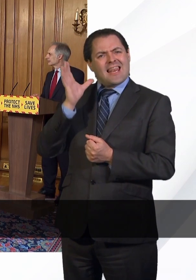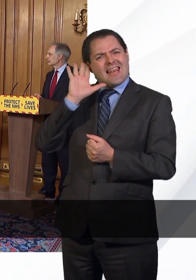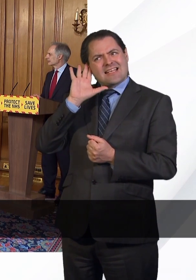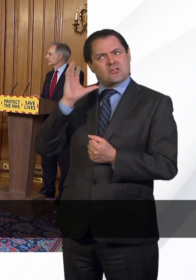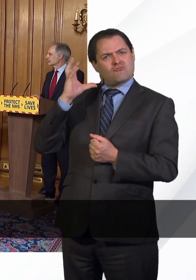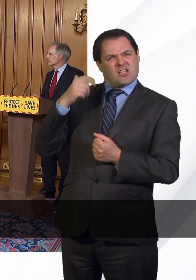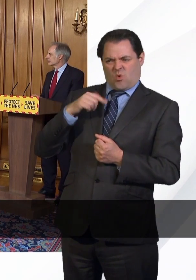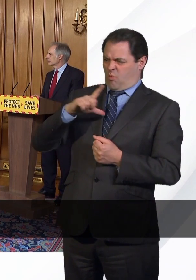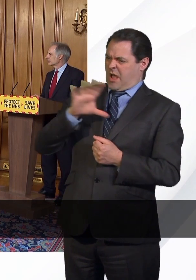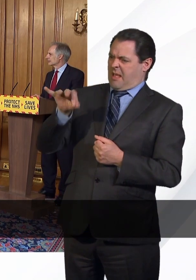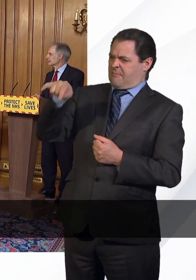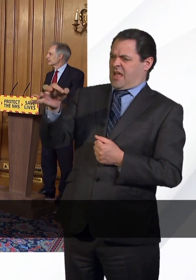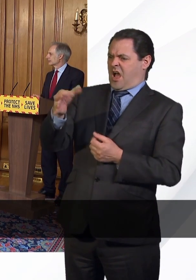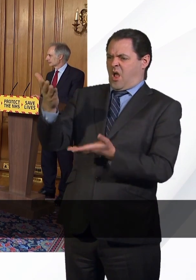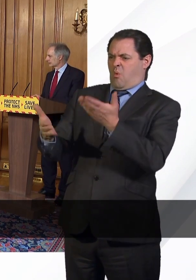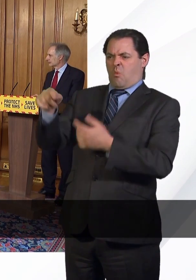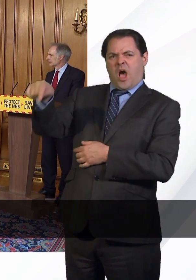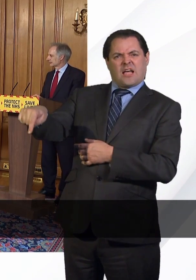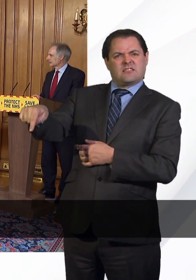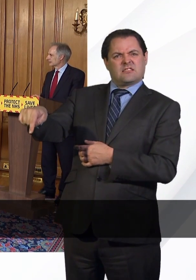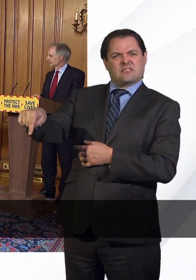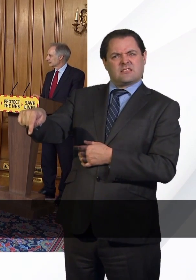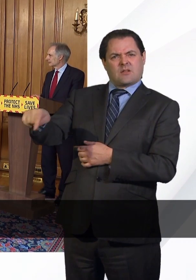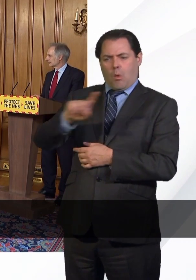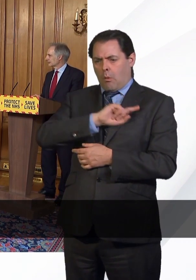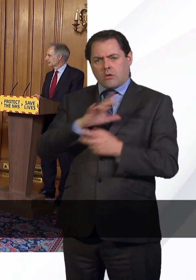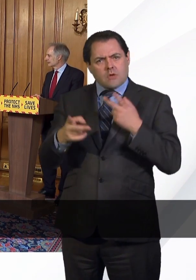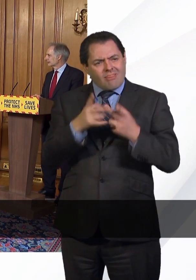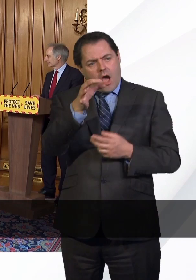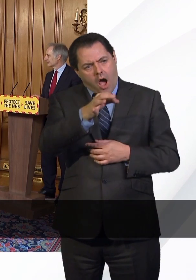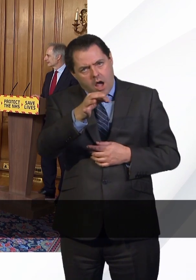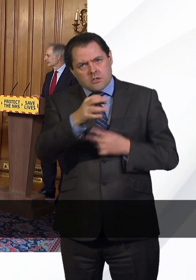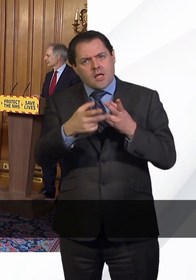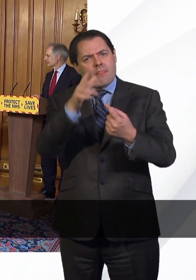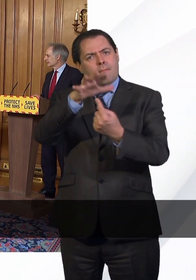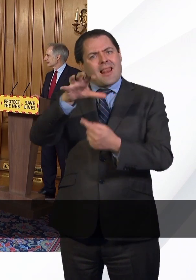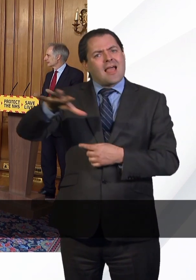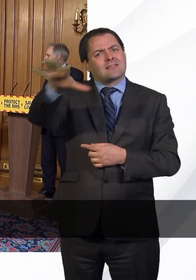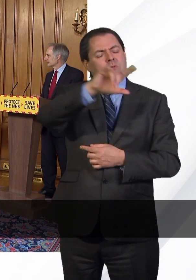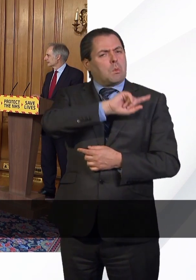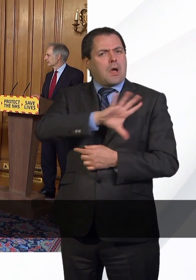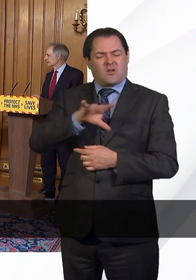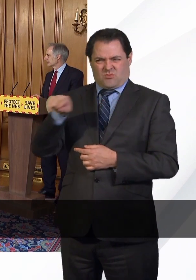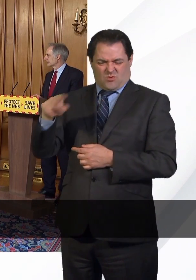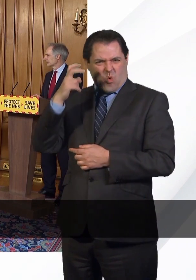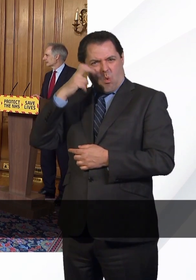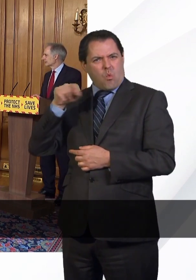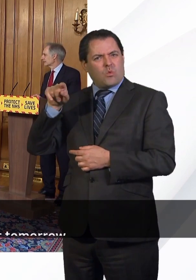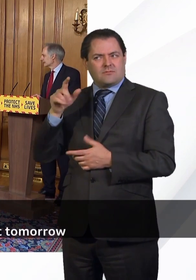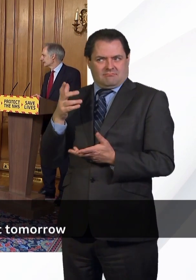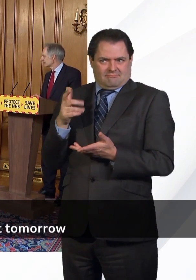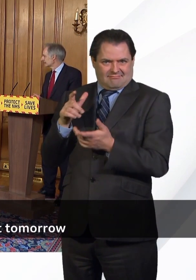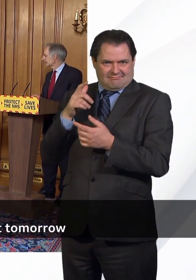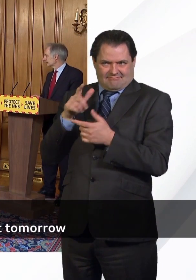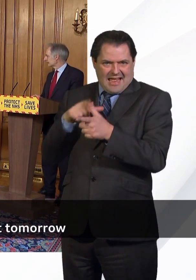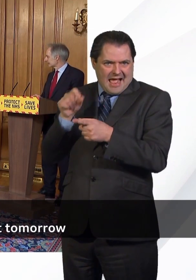island's been chosen over other UK islands or locations. So, look, that's a great set of questions, Oliver,